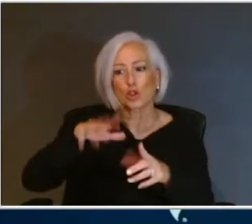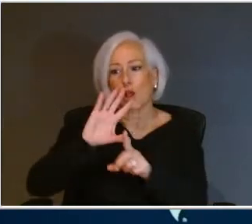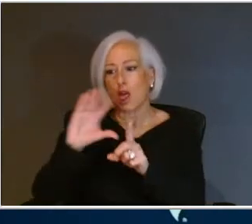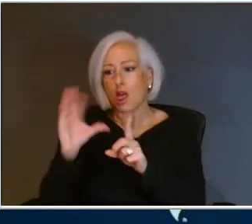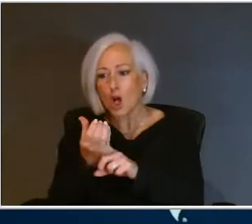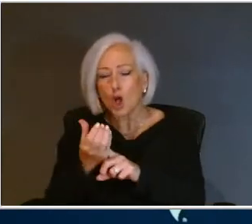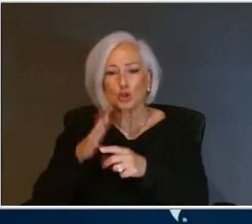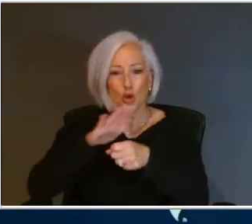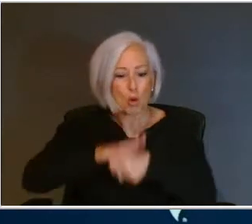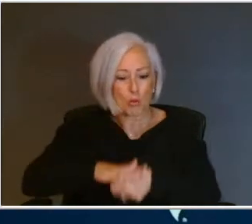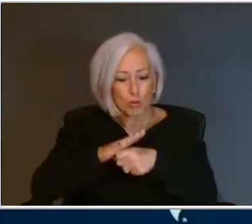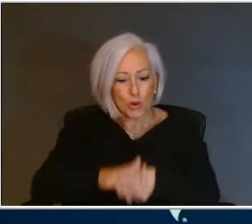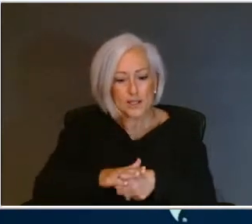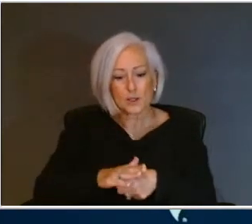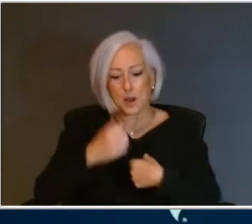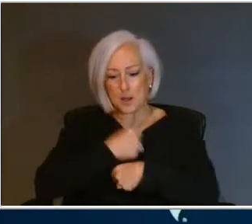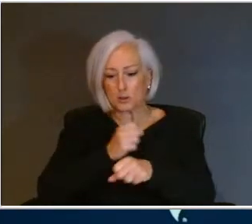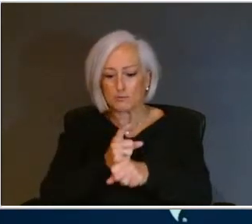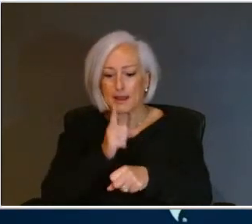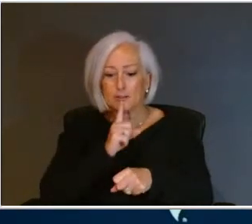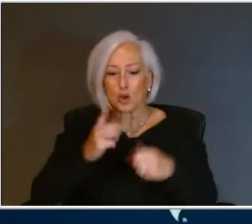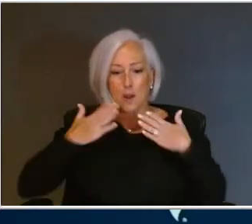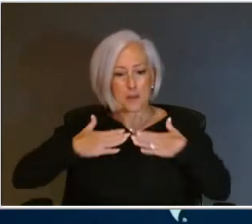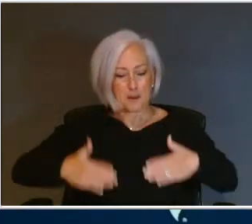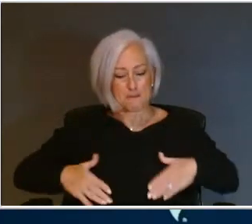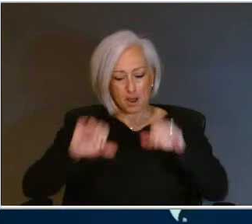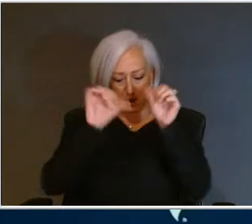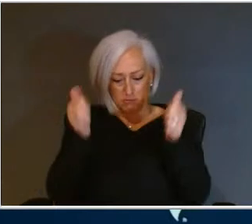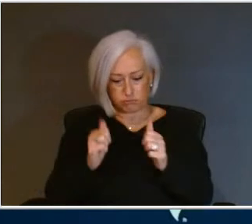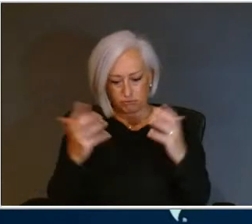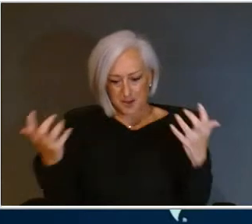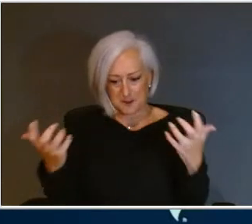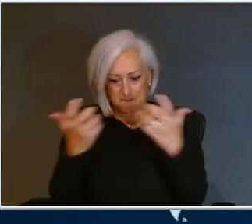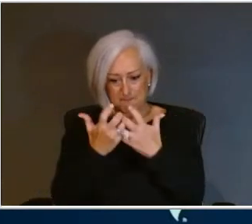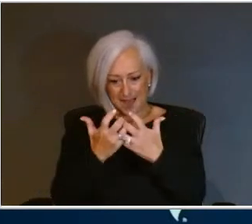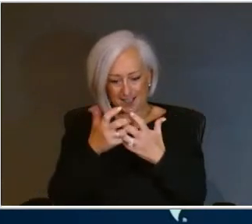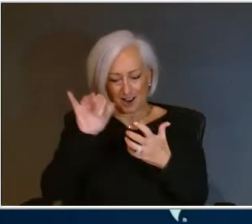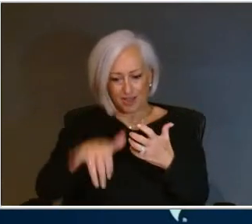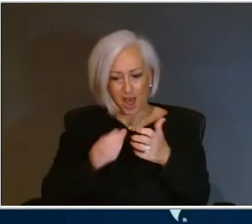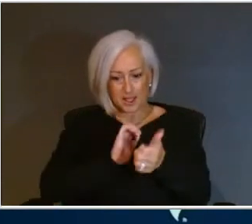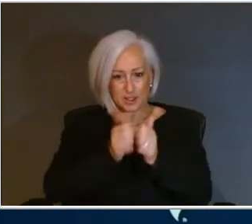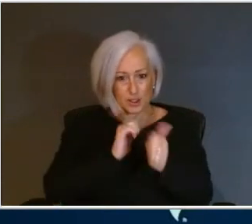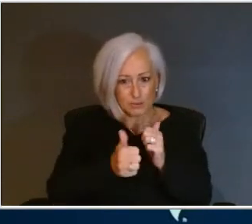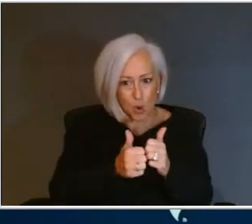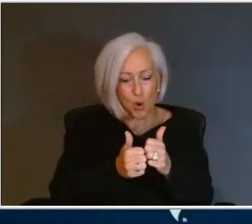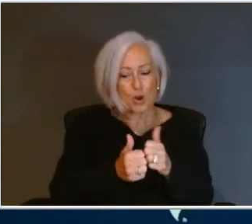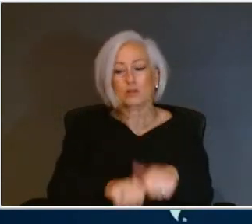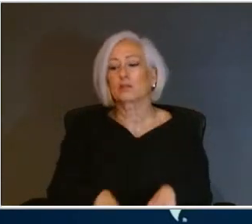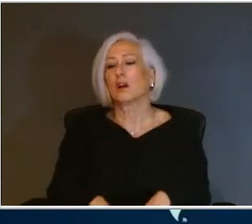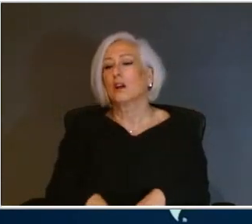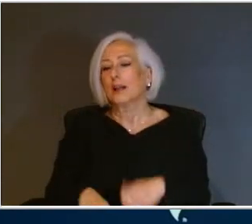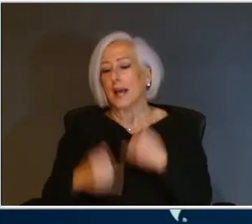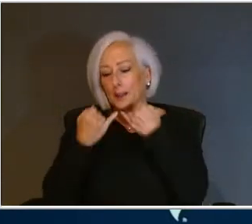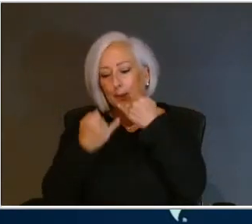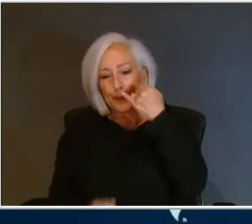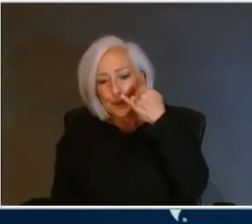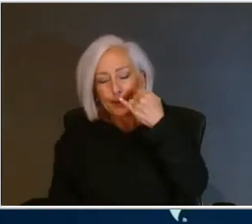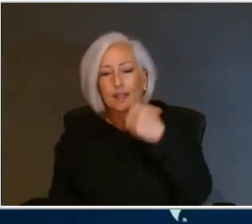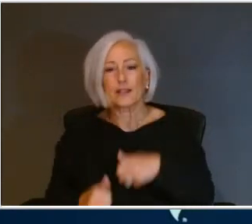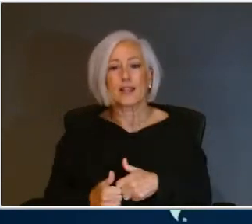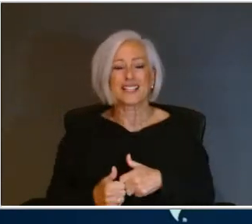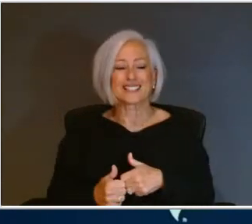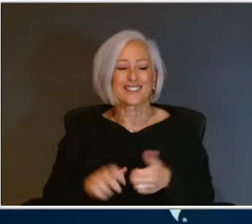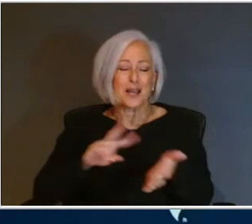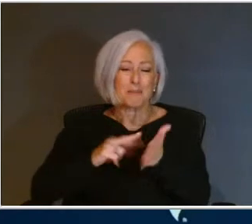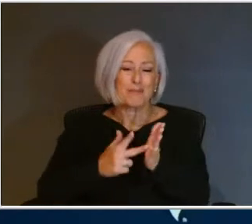for thinness, is with that can come sometimes unhealthy relationships with food. And so we also see higher rates of disordered